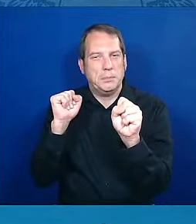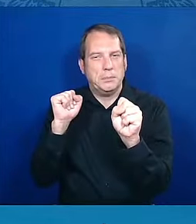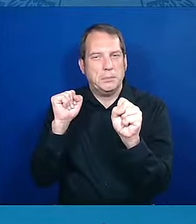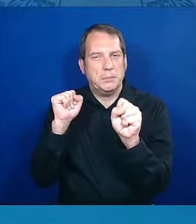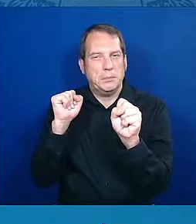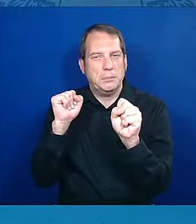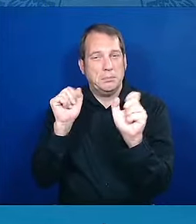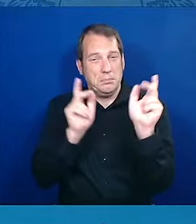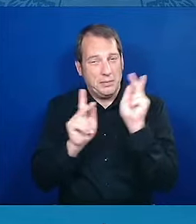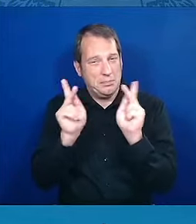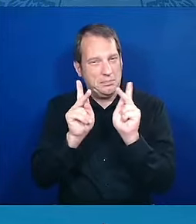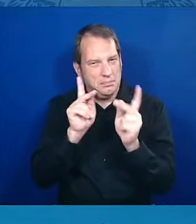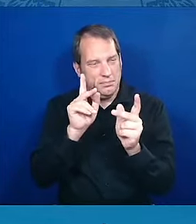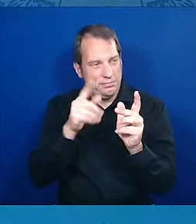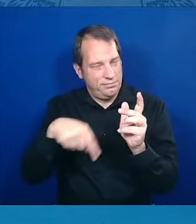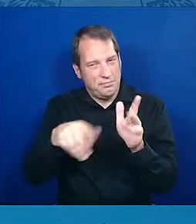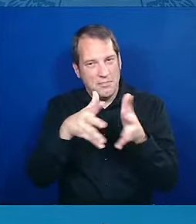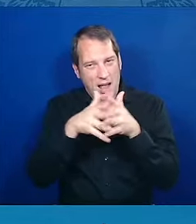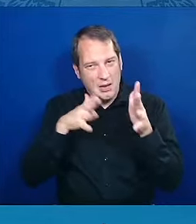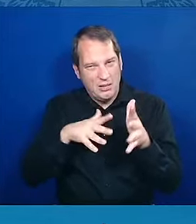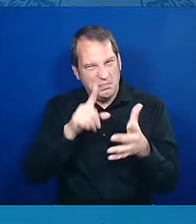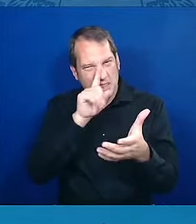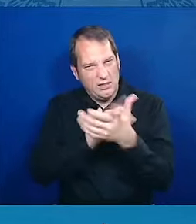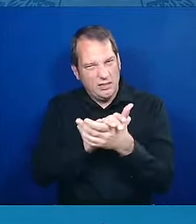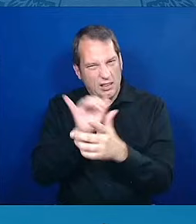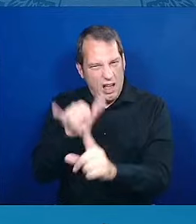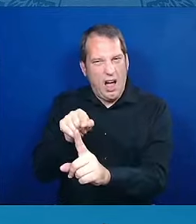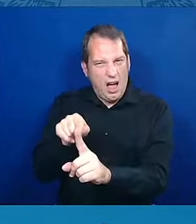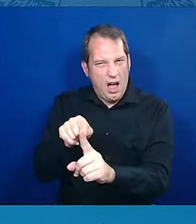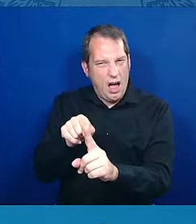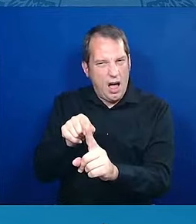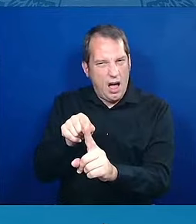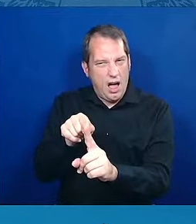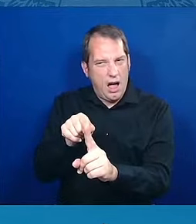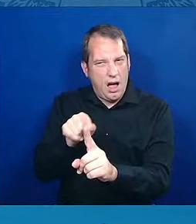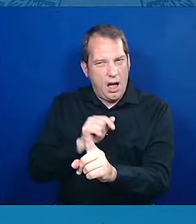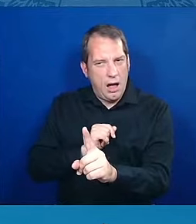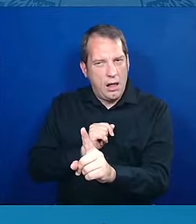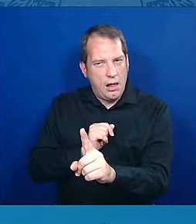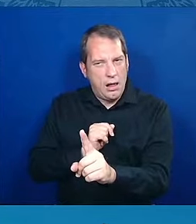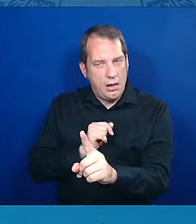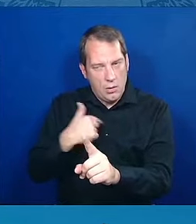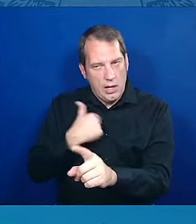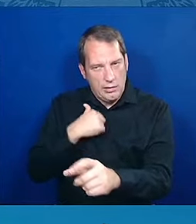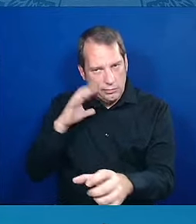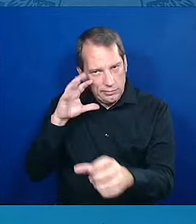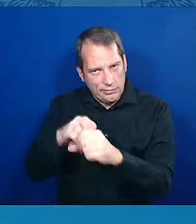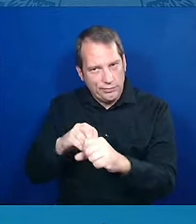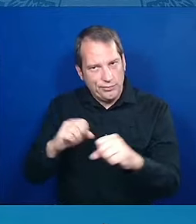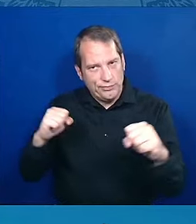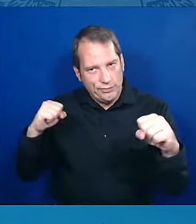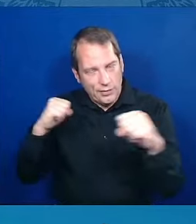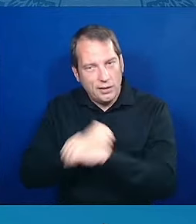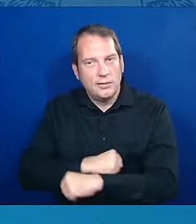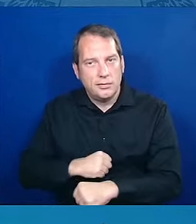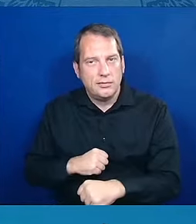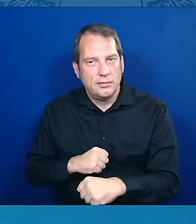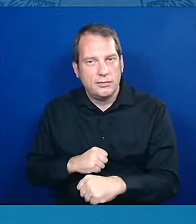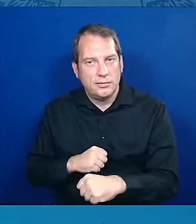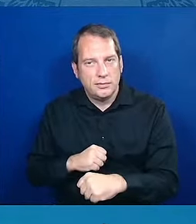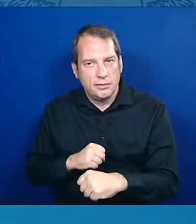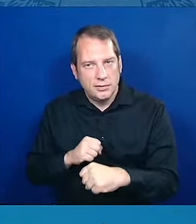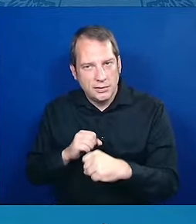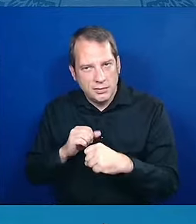we are in the fight. We who believe in the freedom to vote will pass the John Lewis